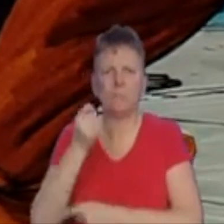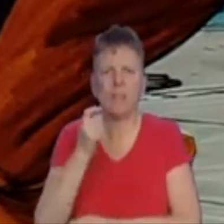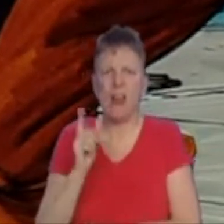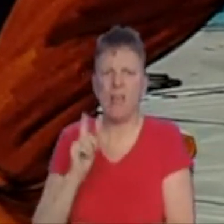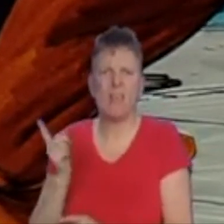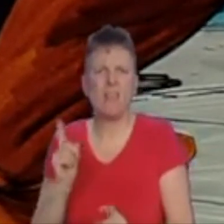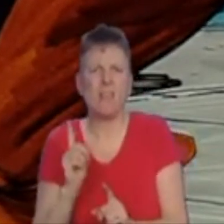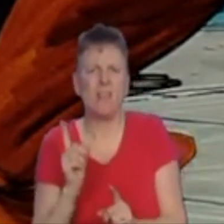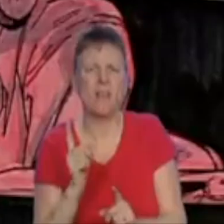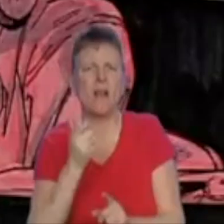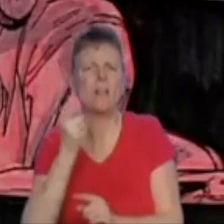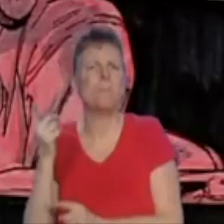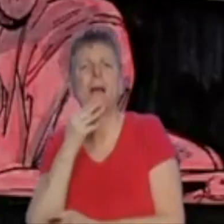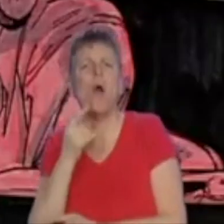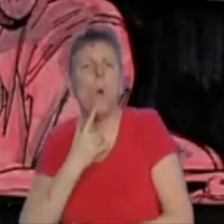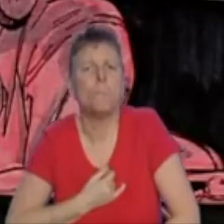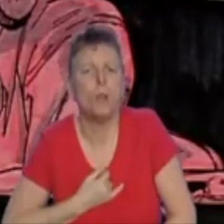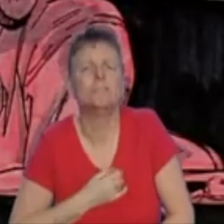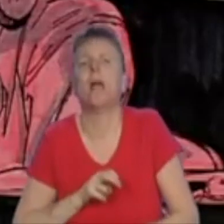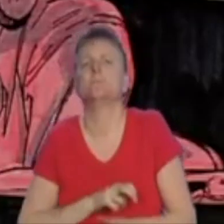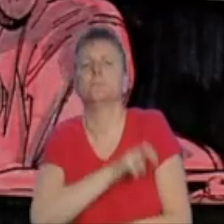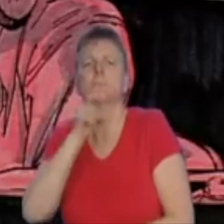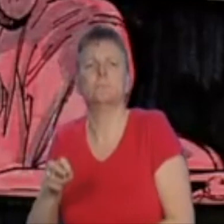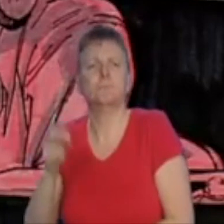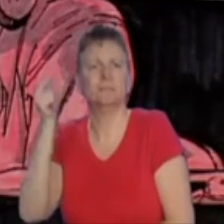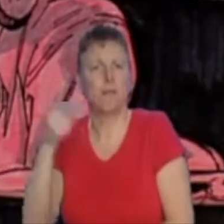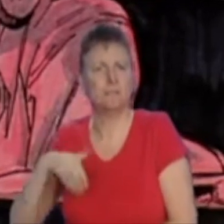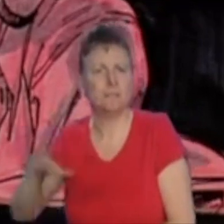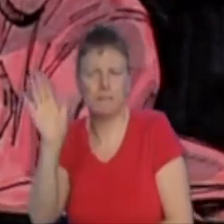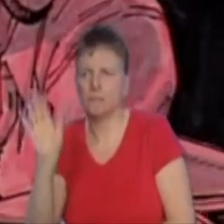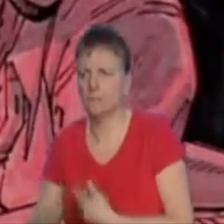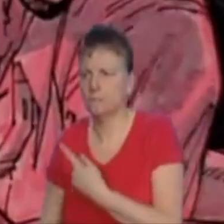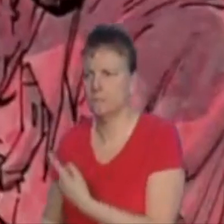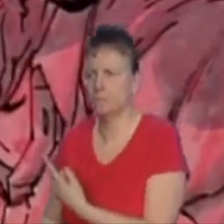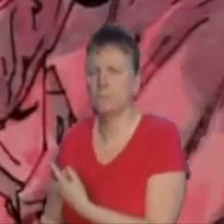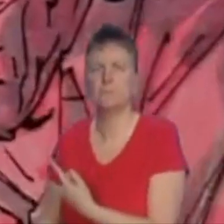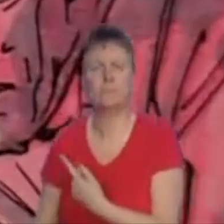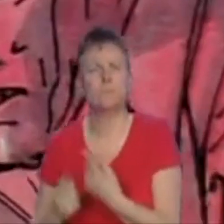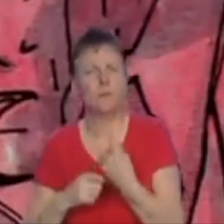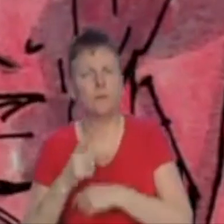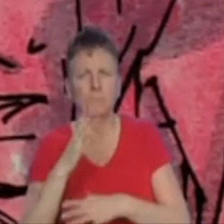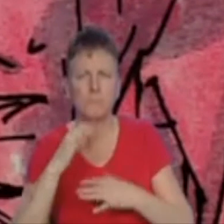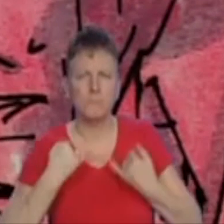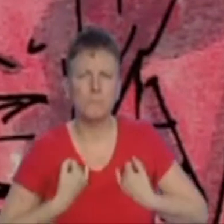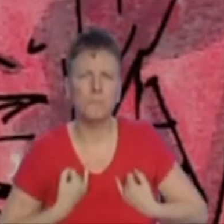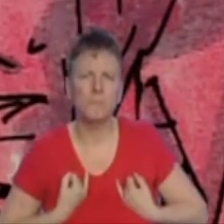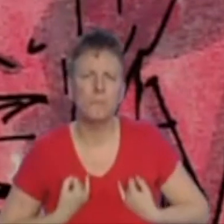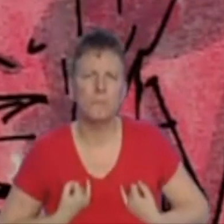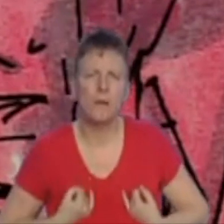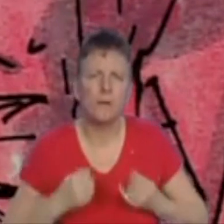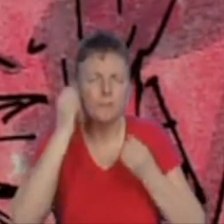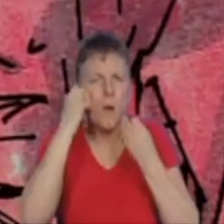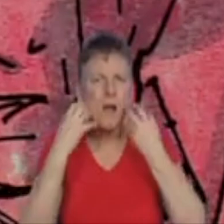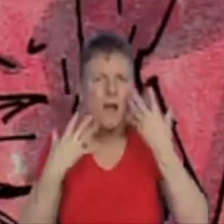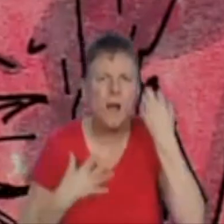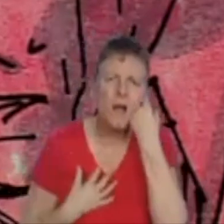into a cab. Markov felt no ill effects for several hours, then suddenly broke out into a sweat. He went home to bed, vomiting